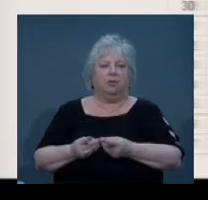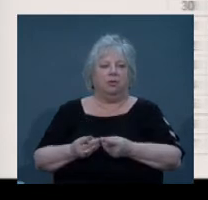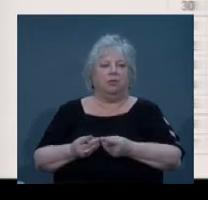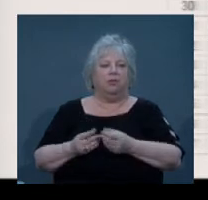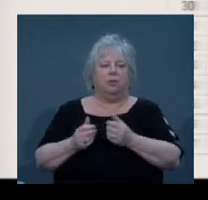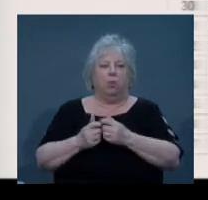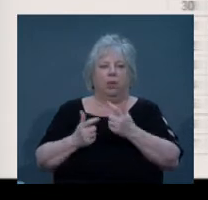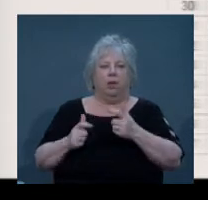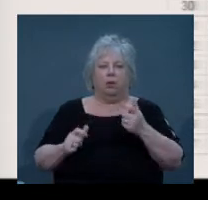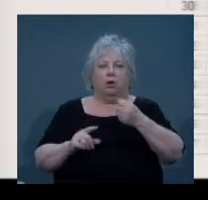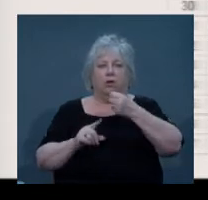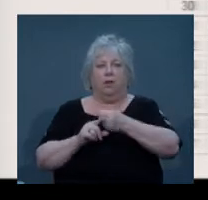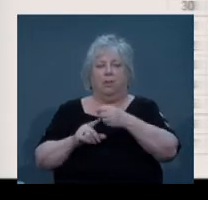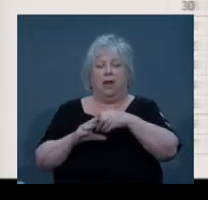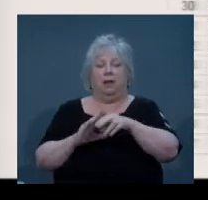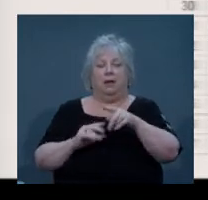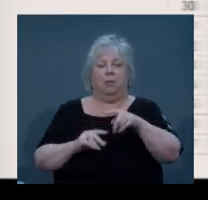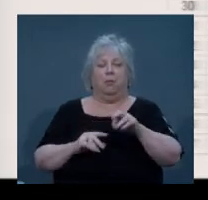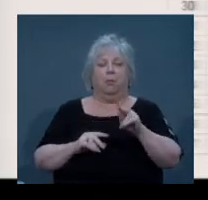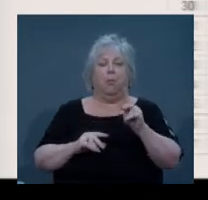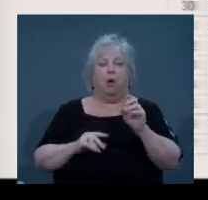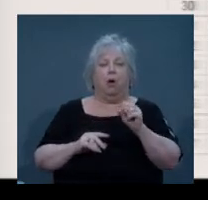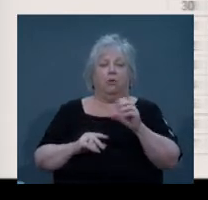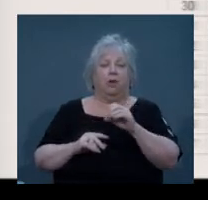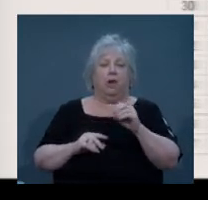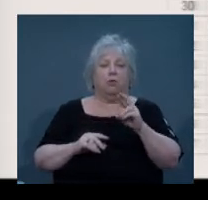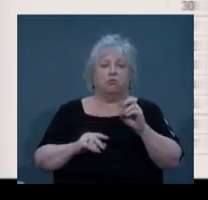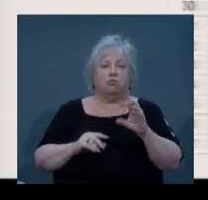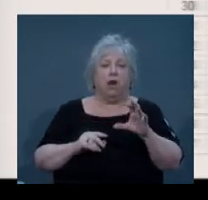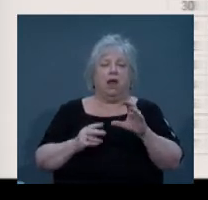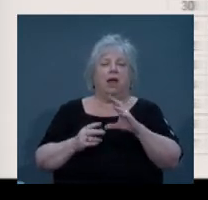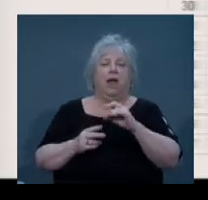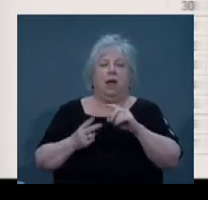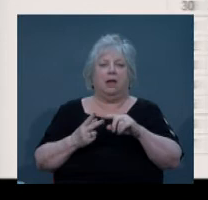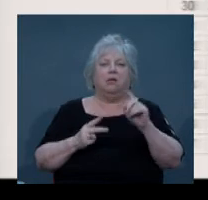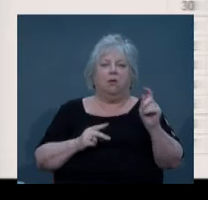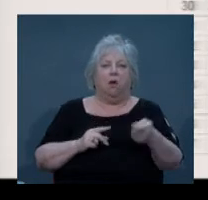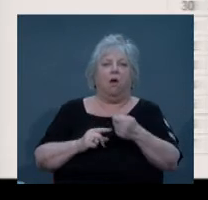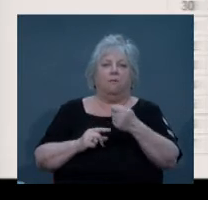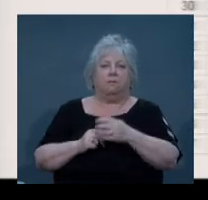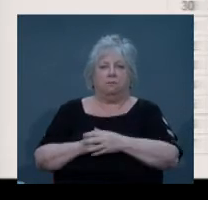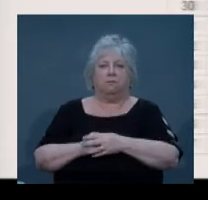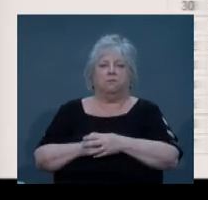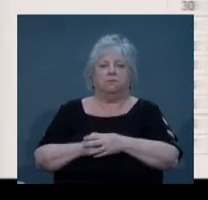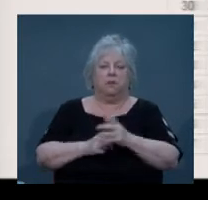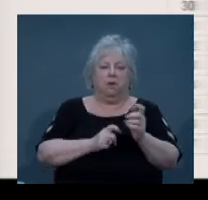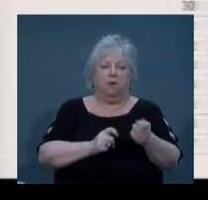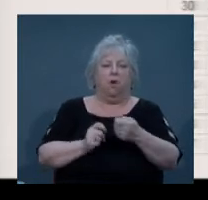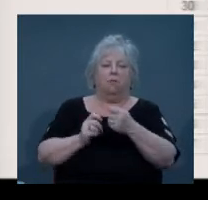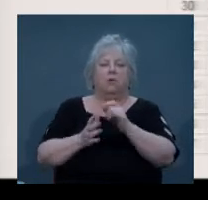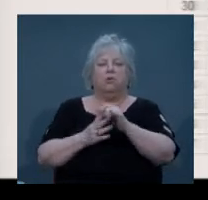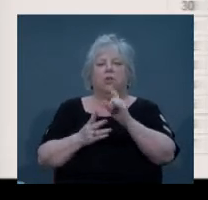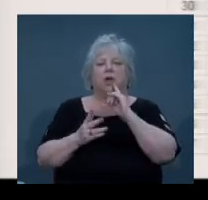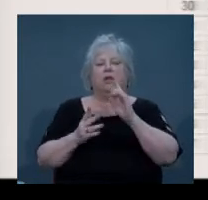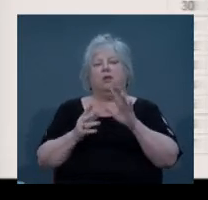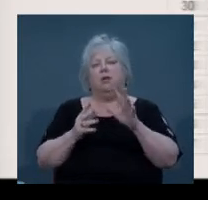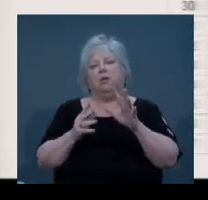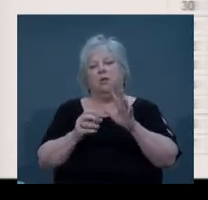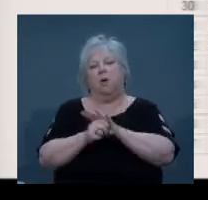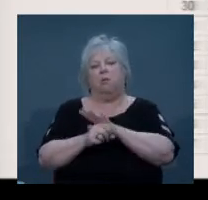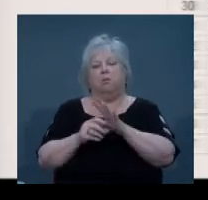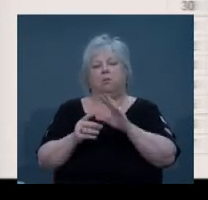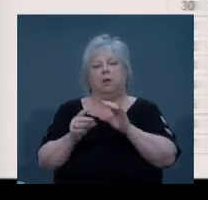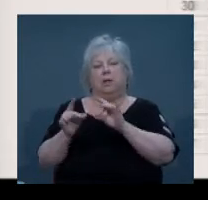the largest impact in Parks and Recreation and in golf. So the total expenditure